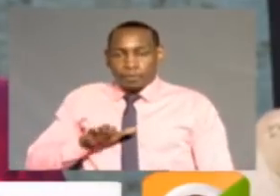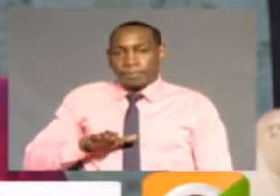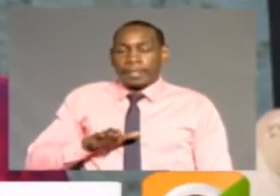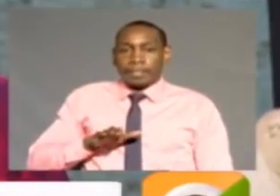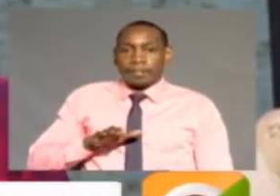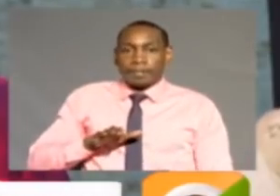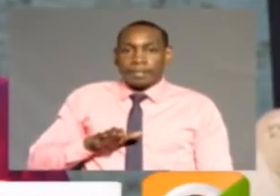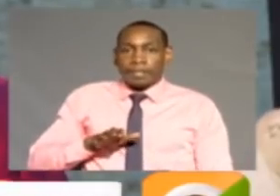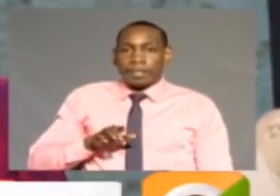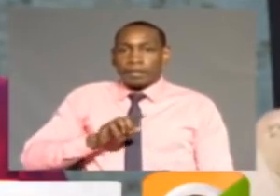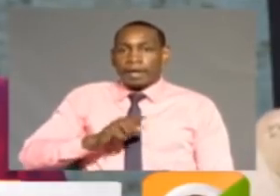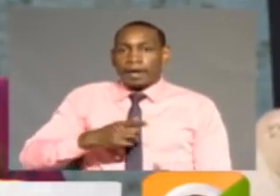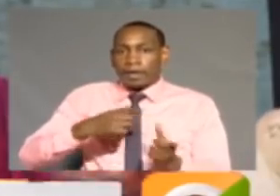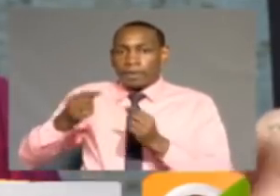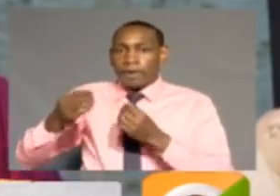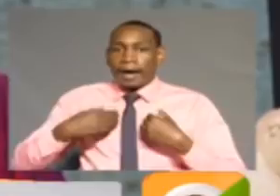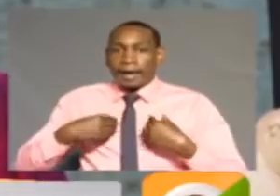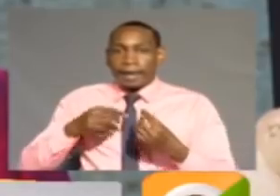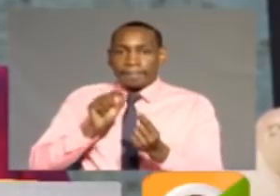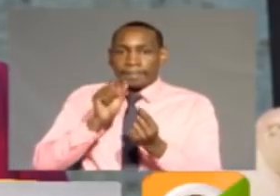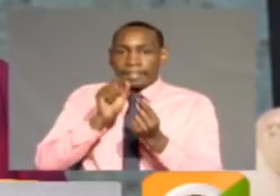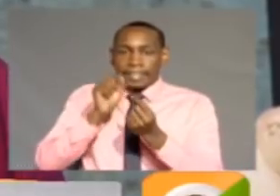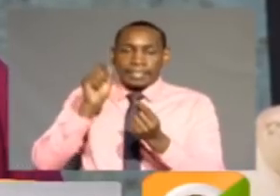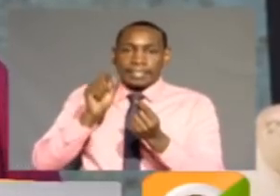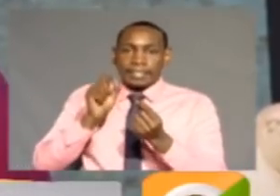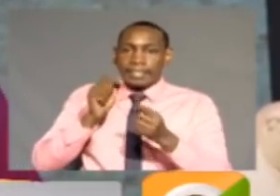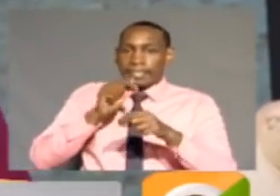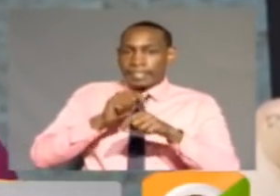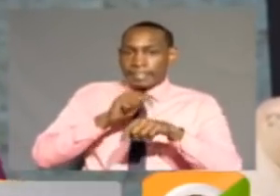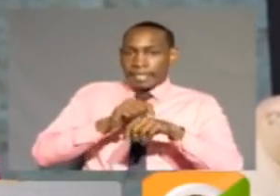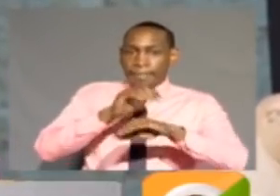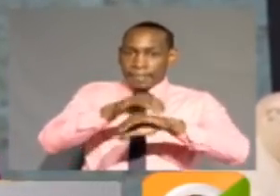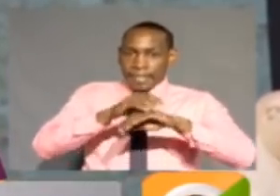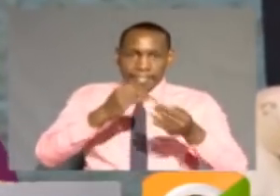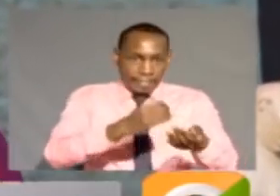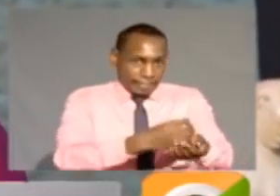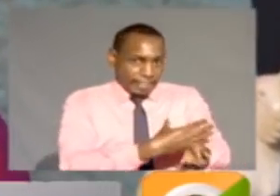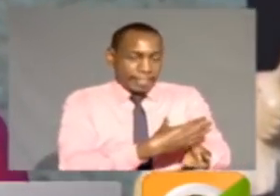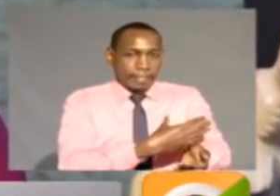tested, because they will feel the minister can get cancer.